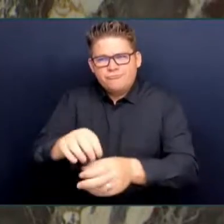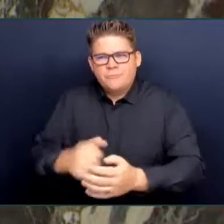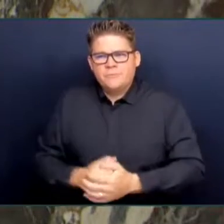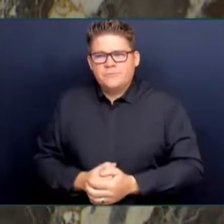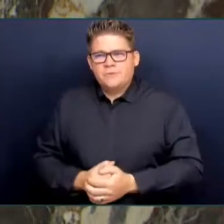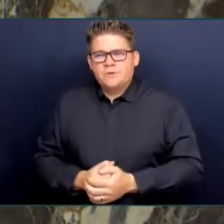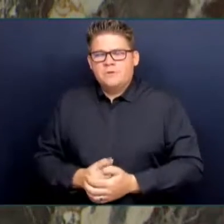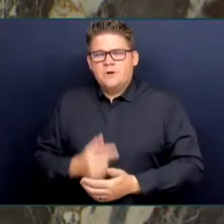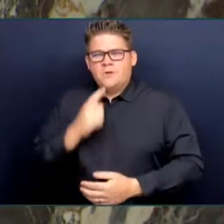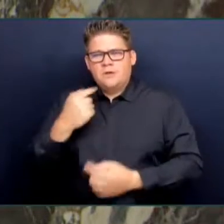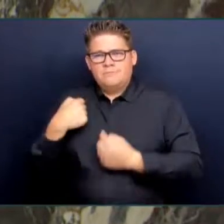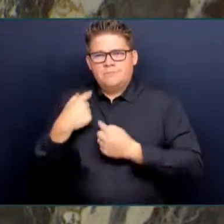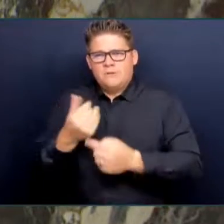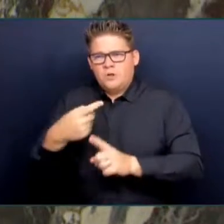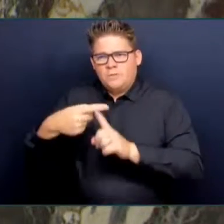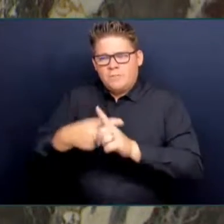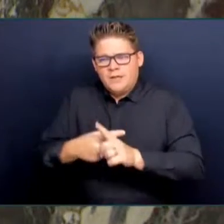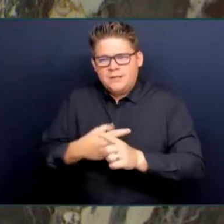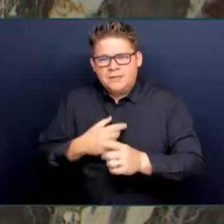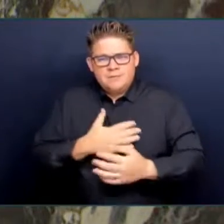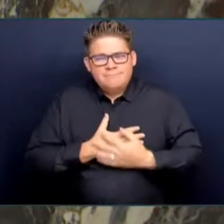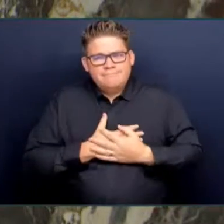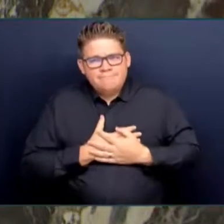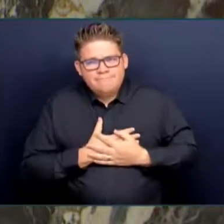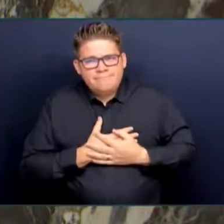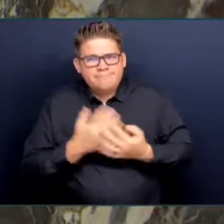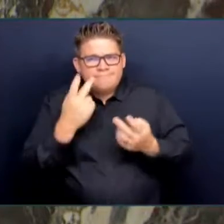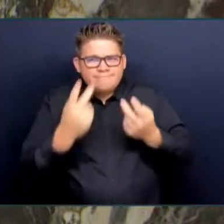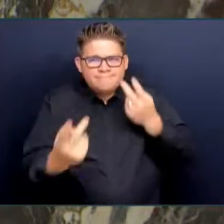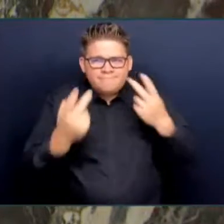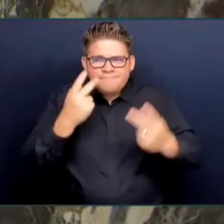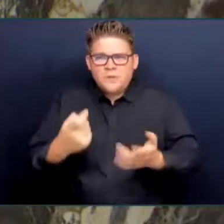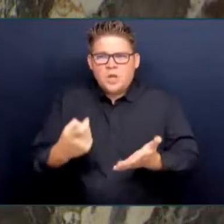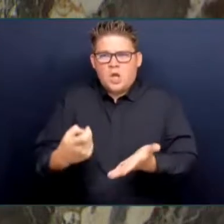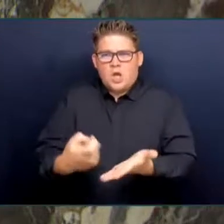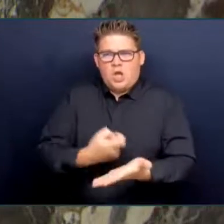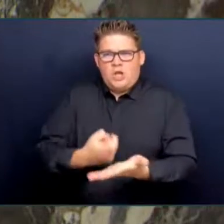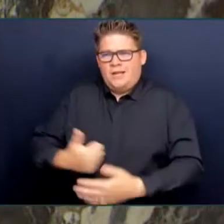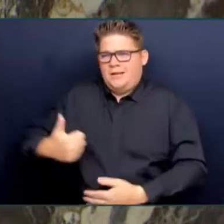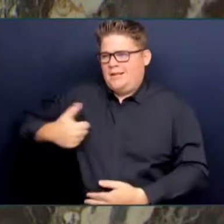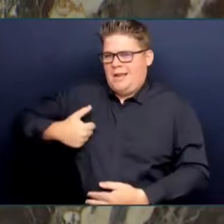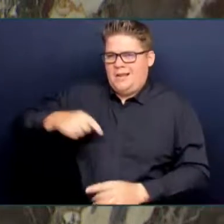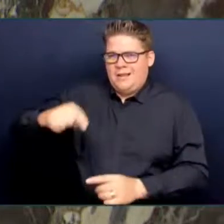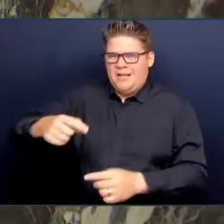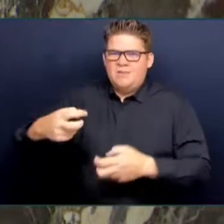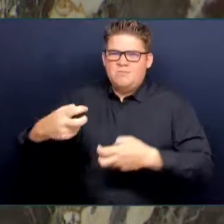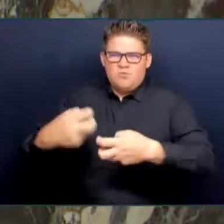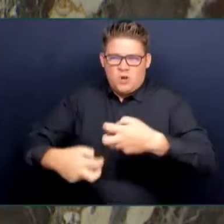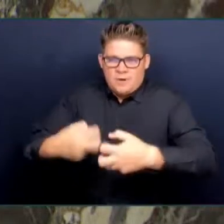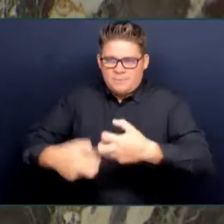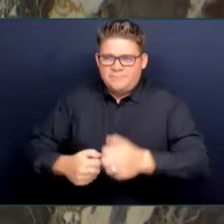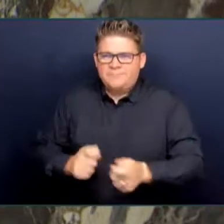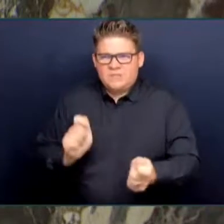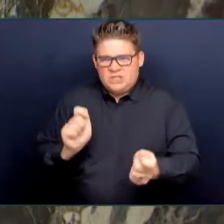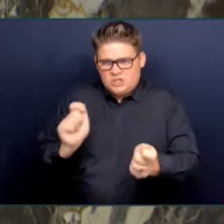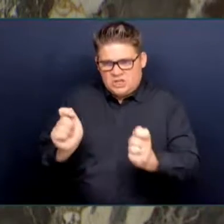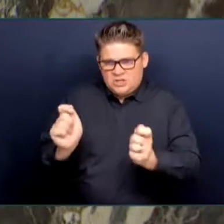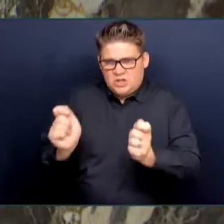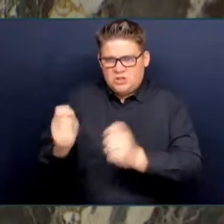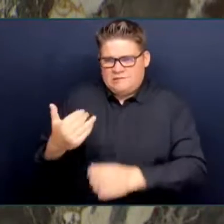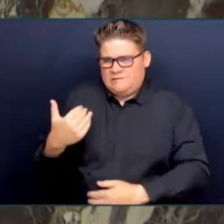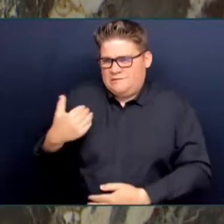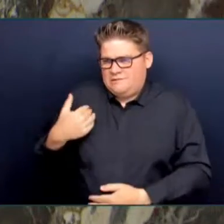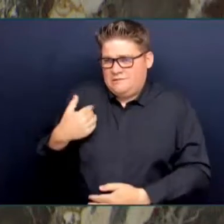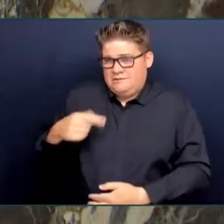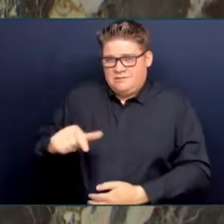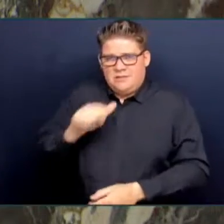for me and so many others across BC, they are not enough. I humbly use this opportunity this morning to speak to hockey here